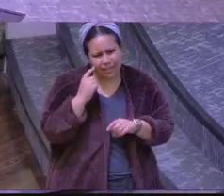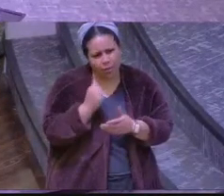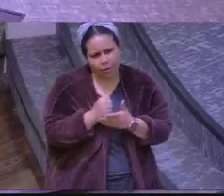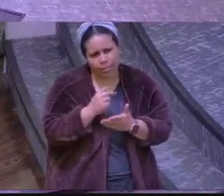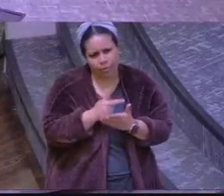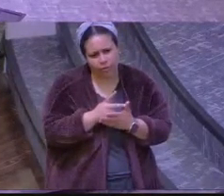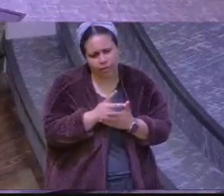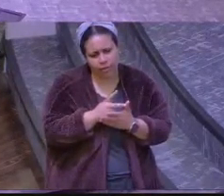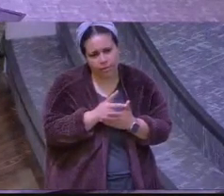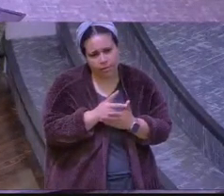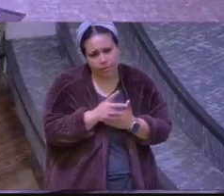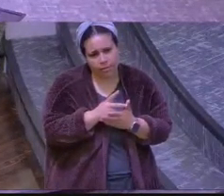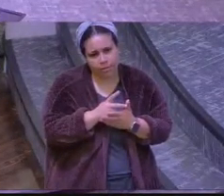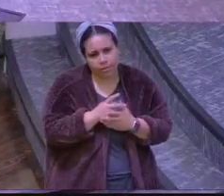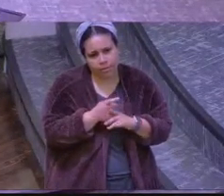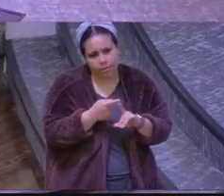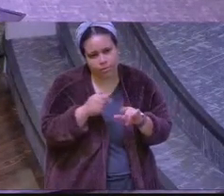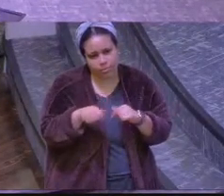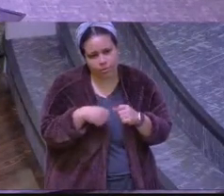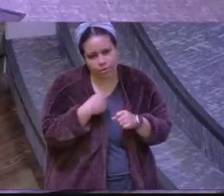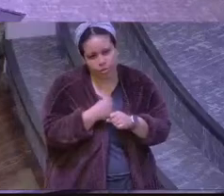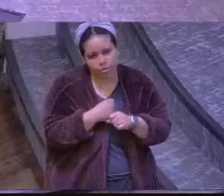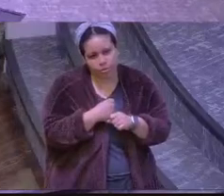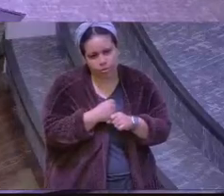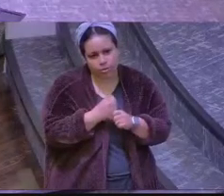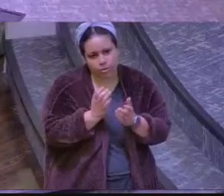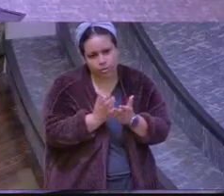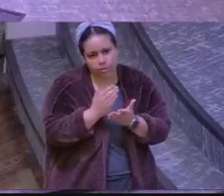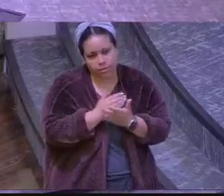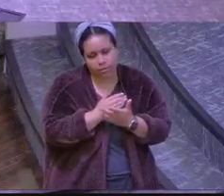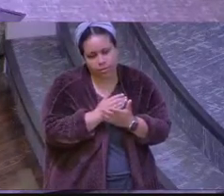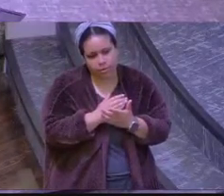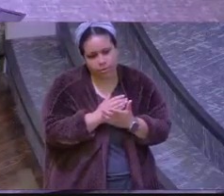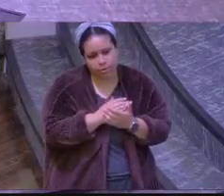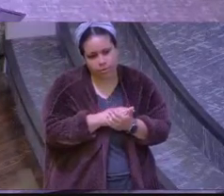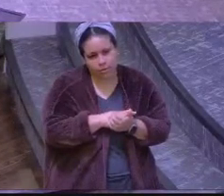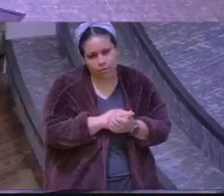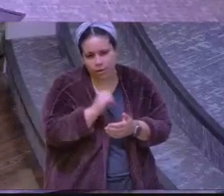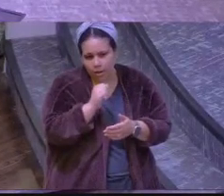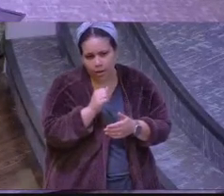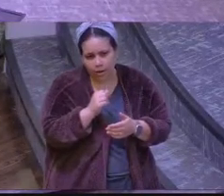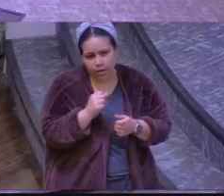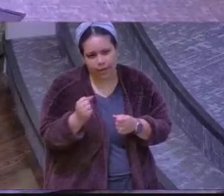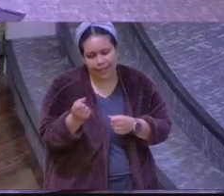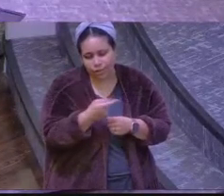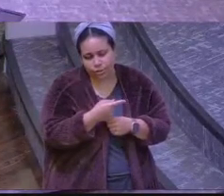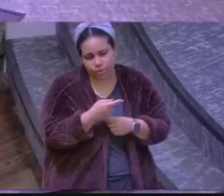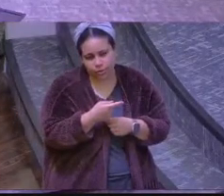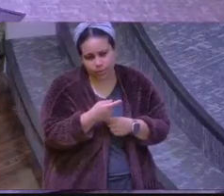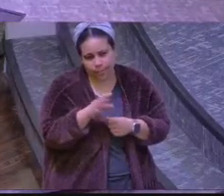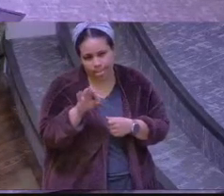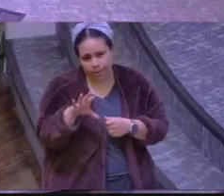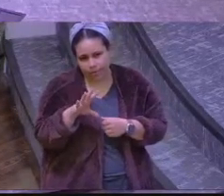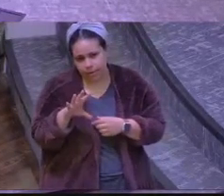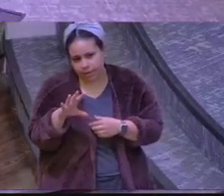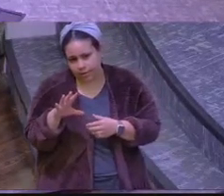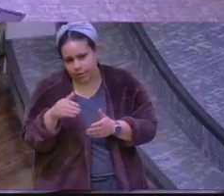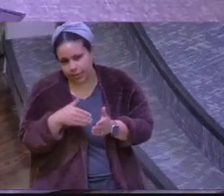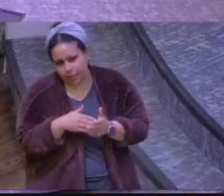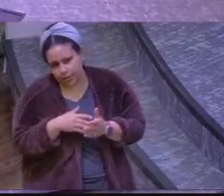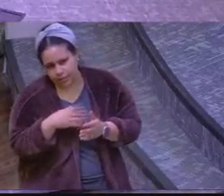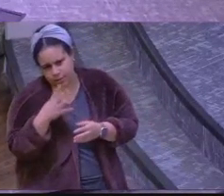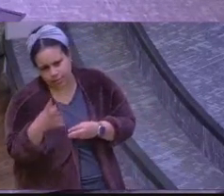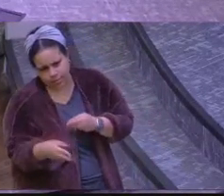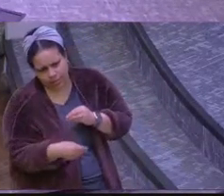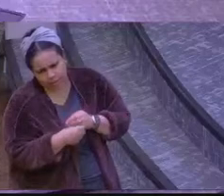this year's budget, not next year's budget, because that's $95,000 that has been added to the FY25 budget.